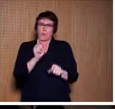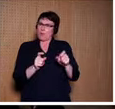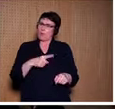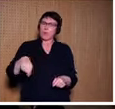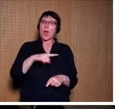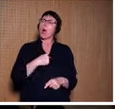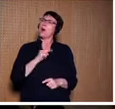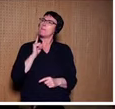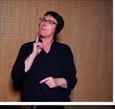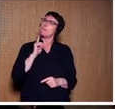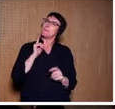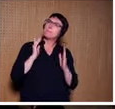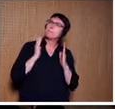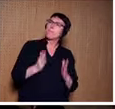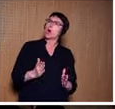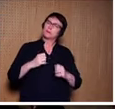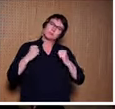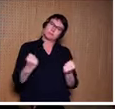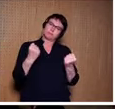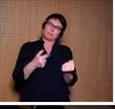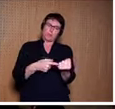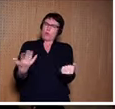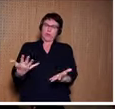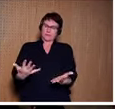stakeholders? First, a